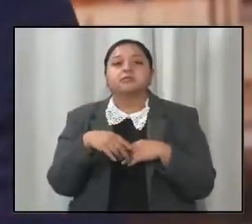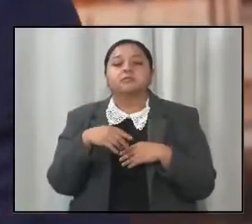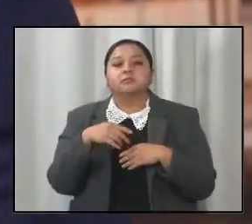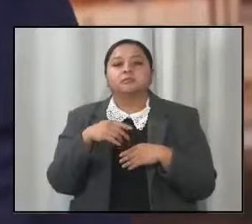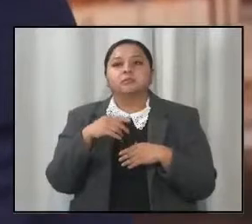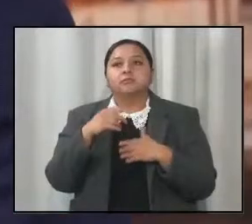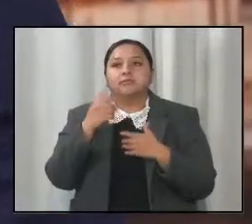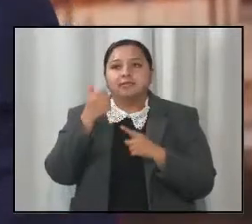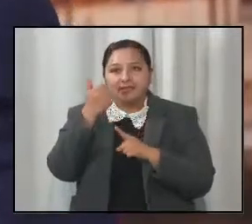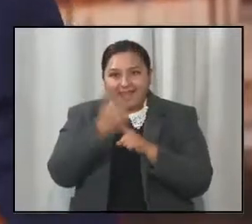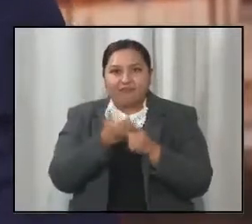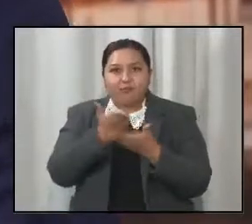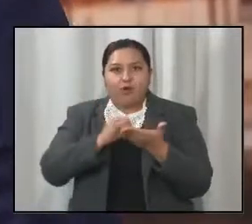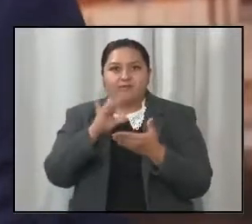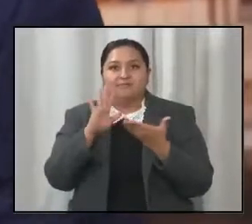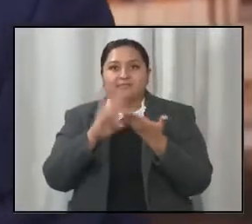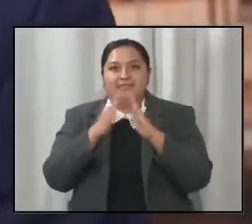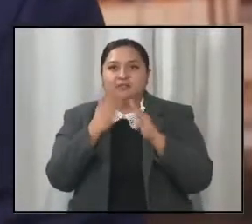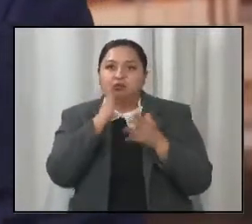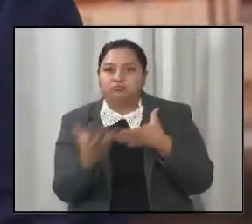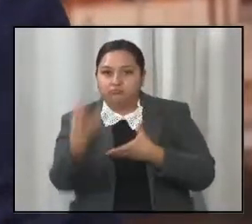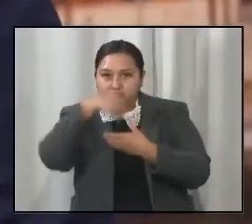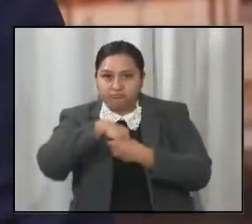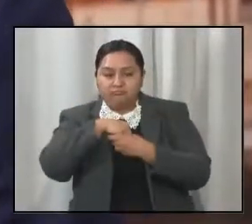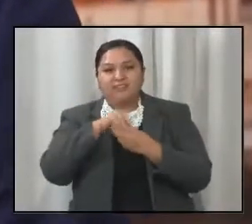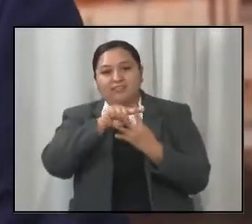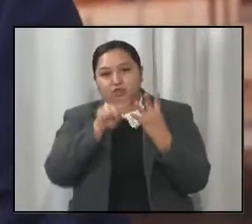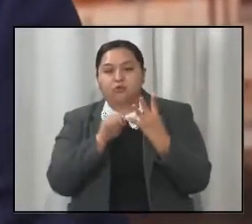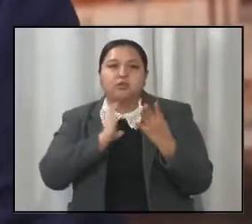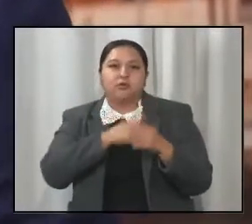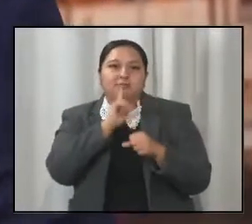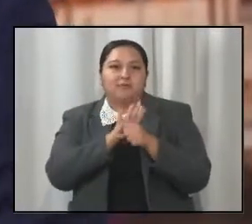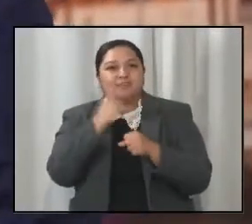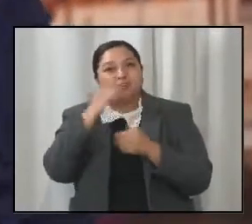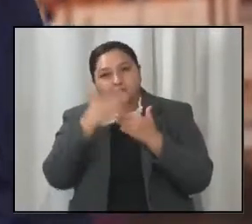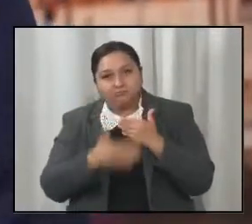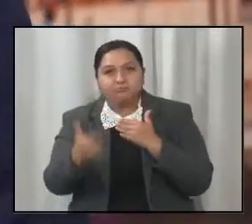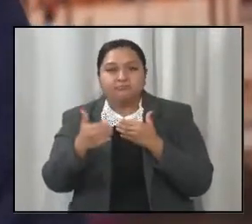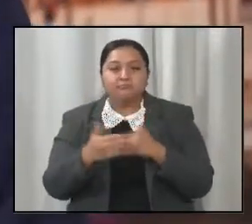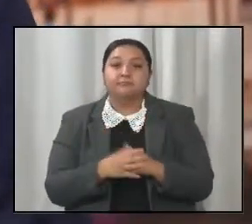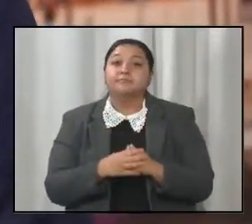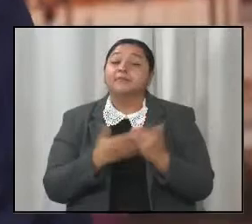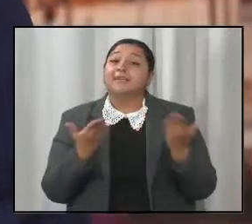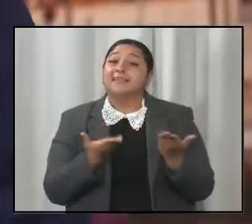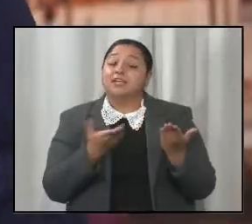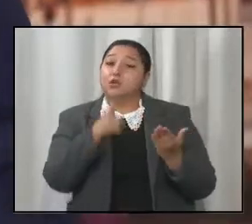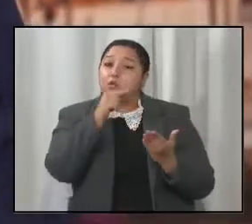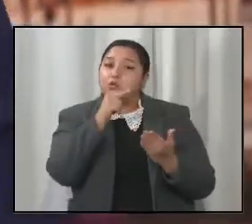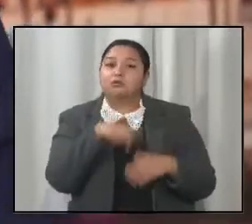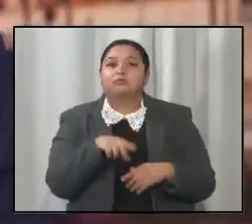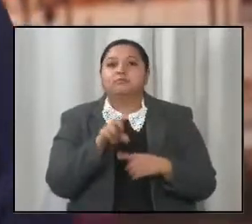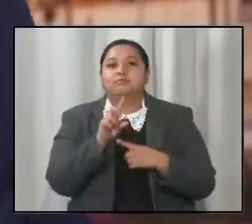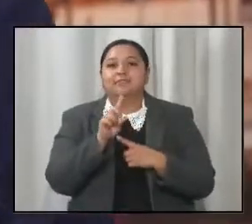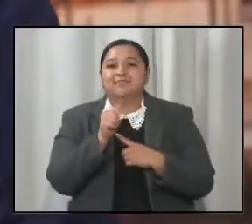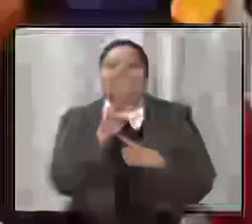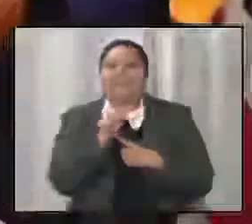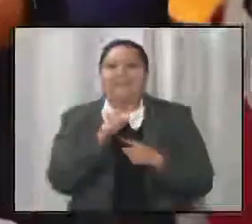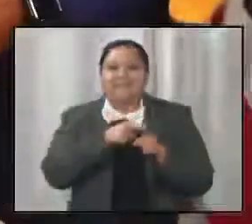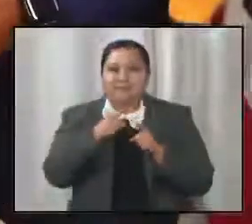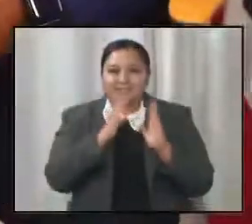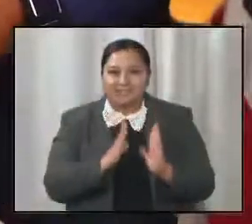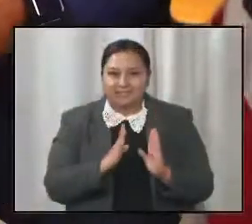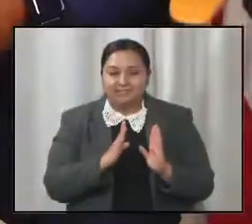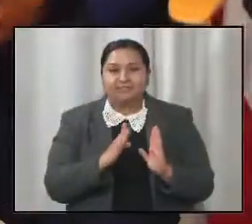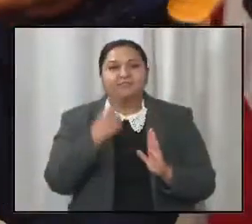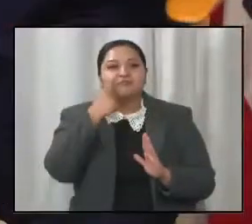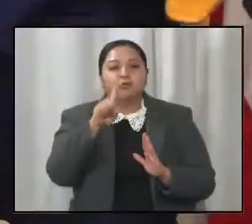of the city, and these will be our guideposts moving forward. Today, I'm joined by Health and Human Services Department Data Specialist, Dalton